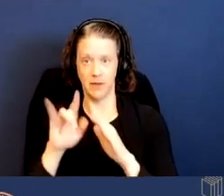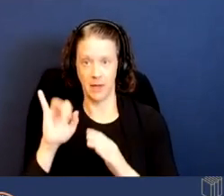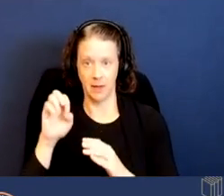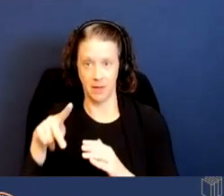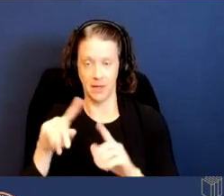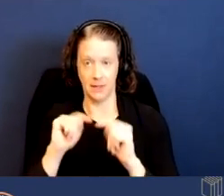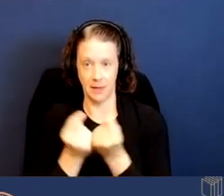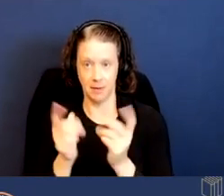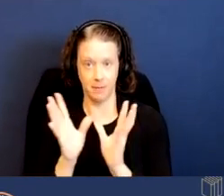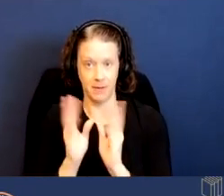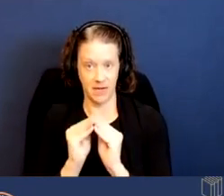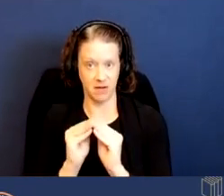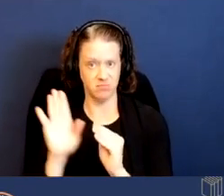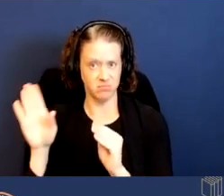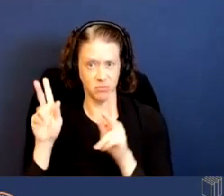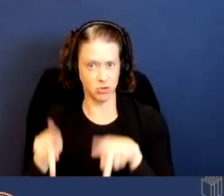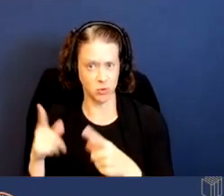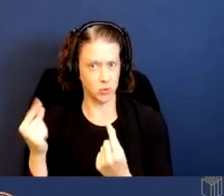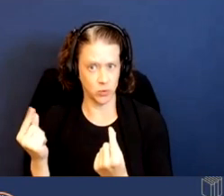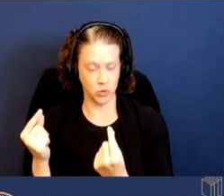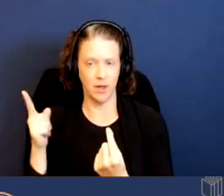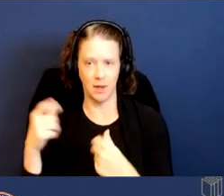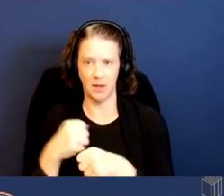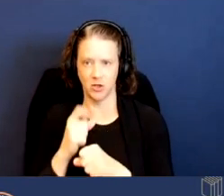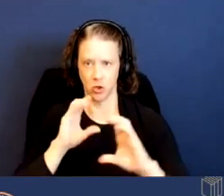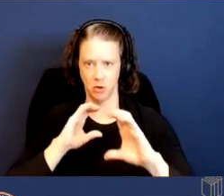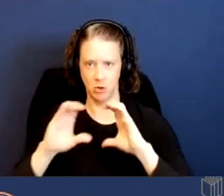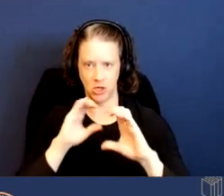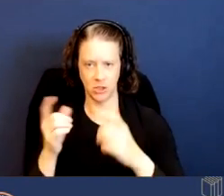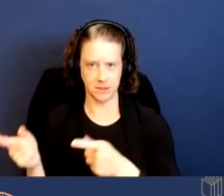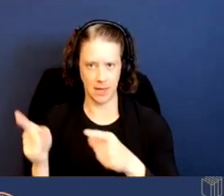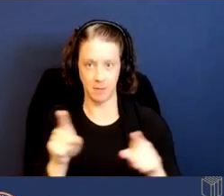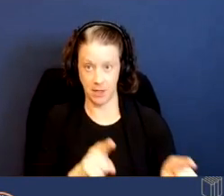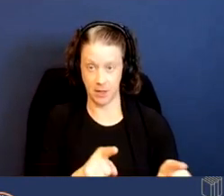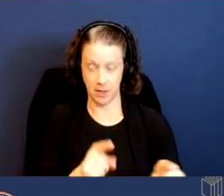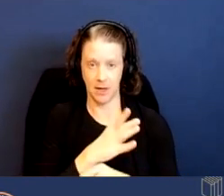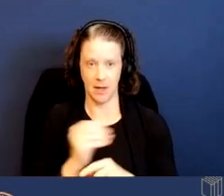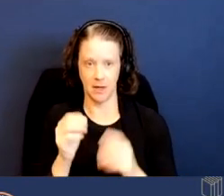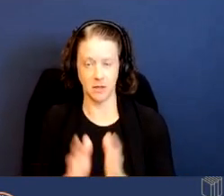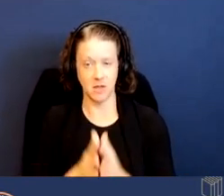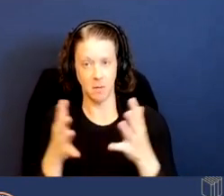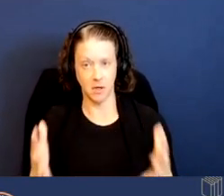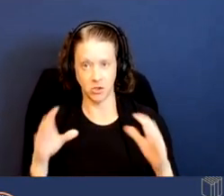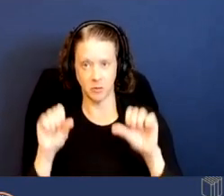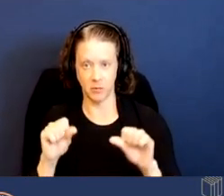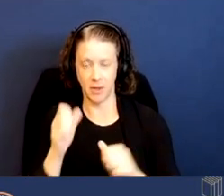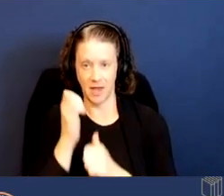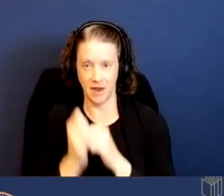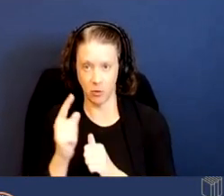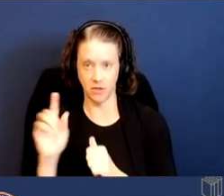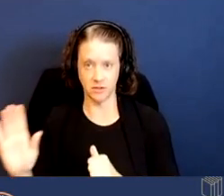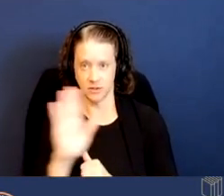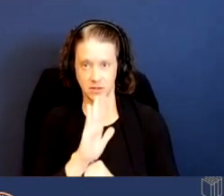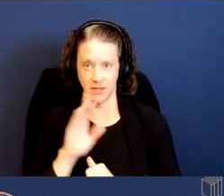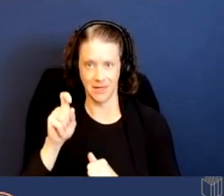that that the communication is happening, and that as much as possible, everyone's needs are being met.